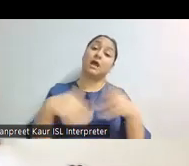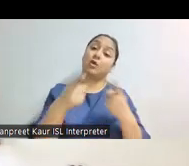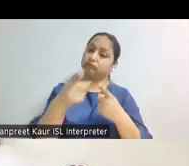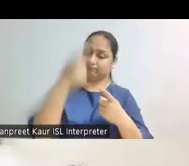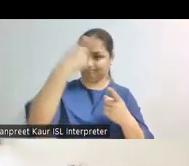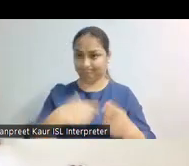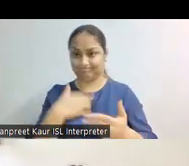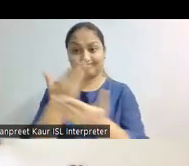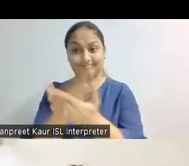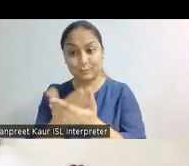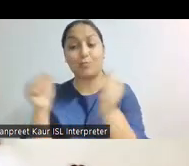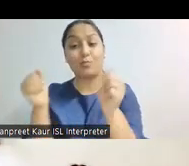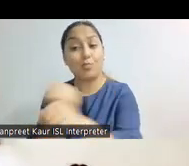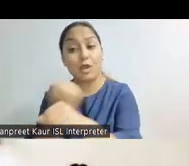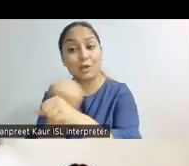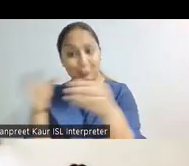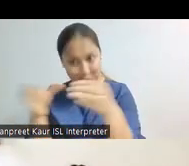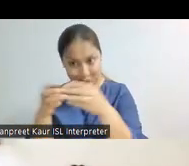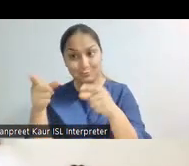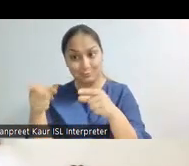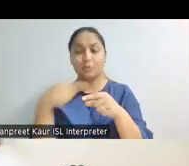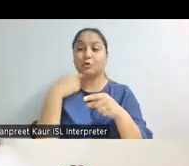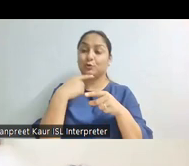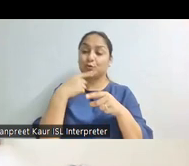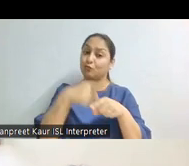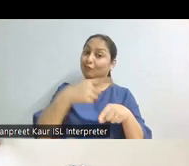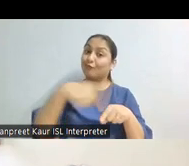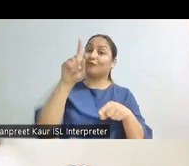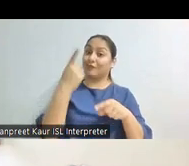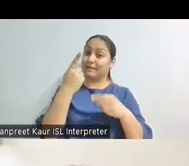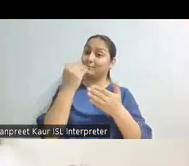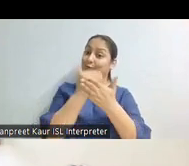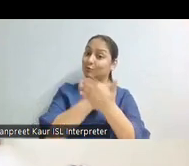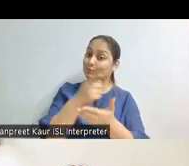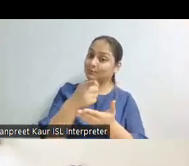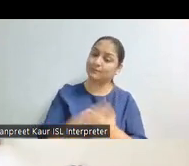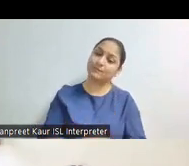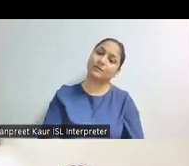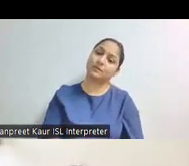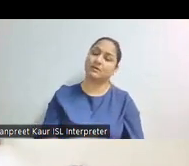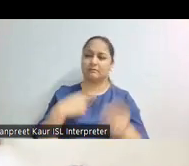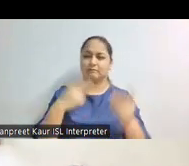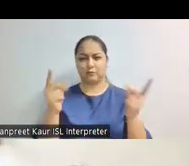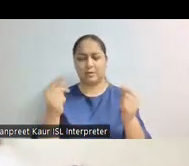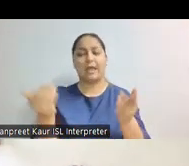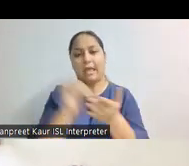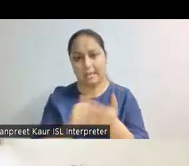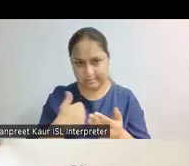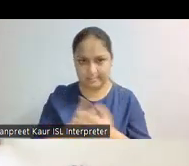working group? For those of you for whom this is the first meeting, we'll take you through this quickly again.